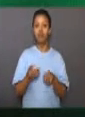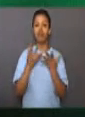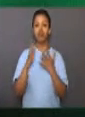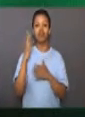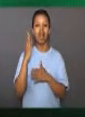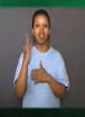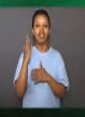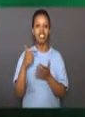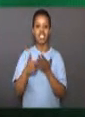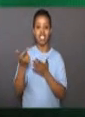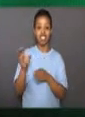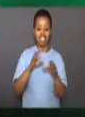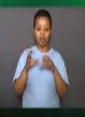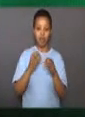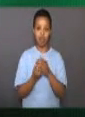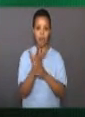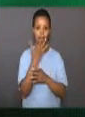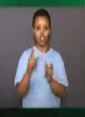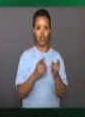different types of pheromones.